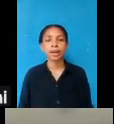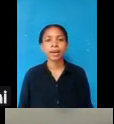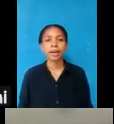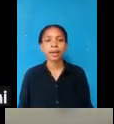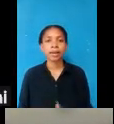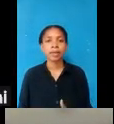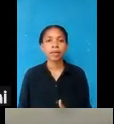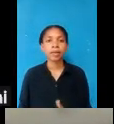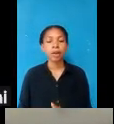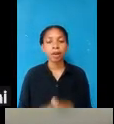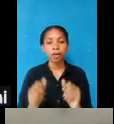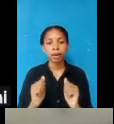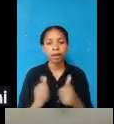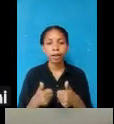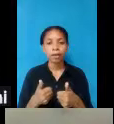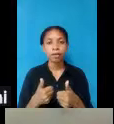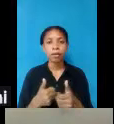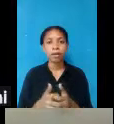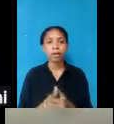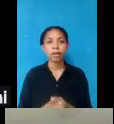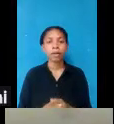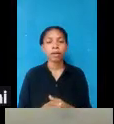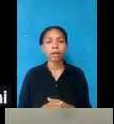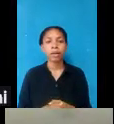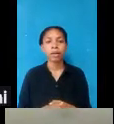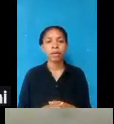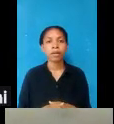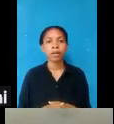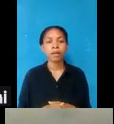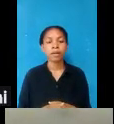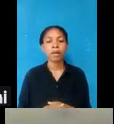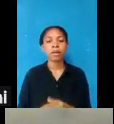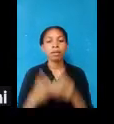All right, I will lead the photo session.